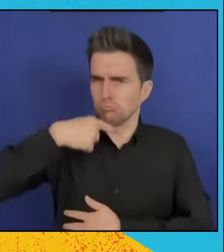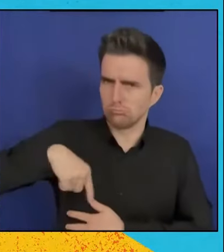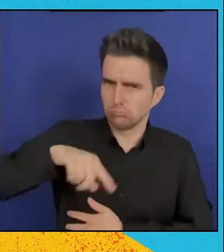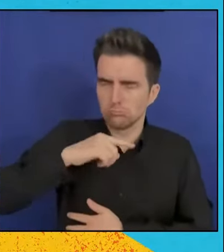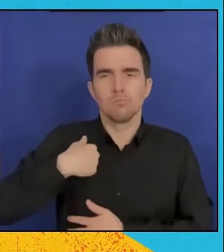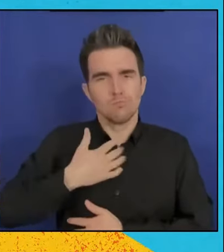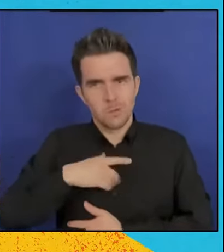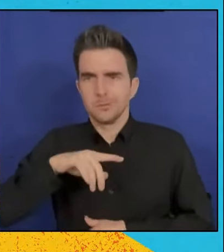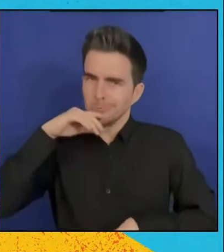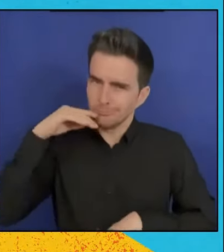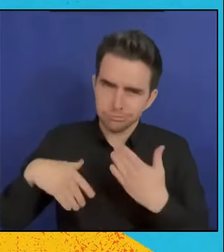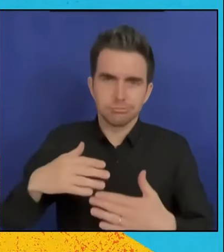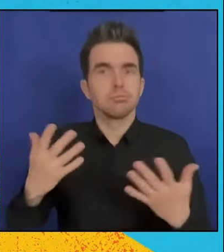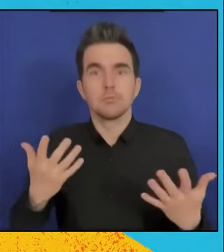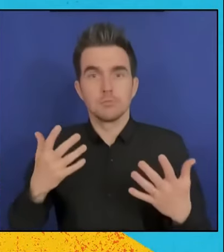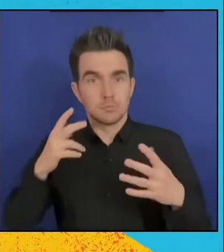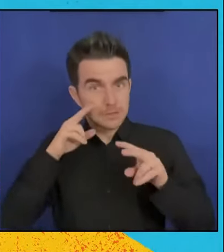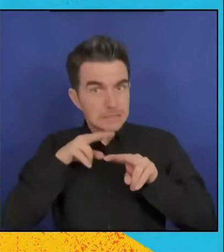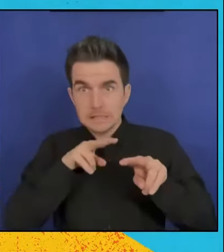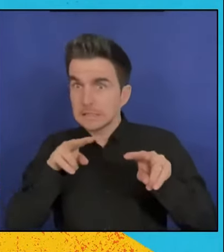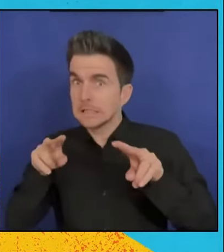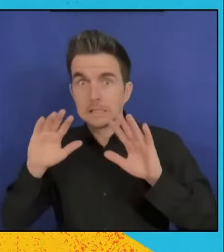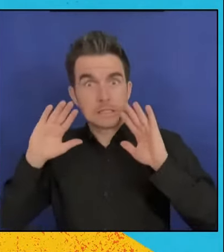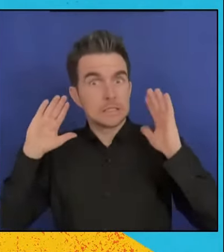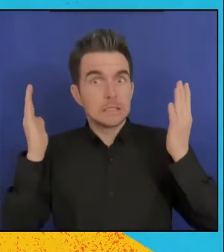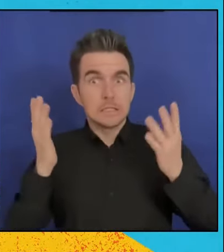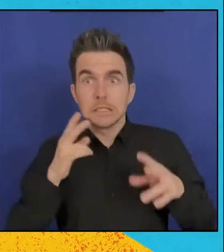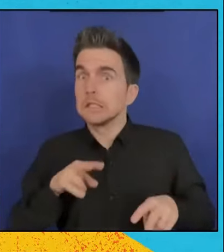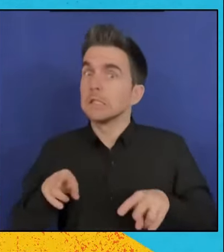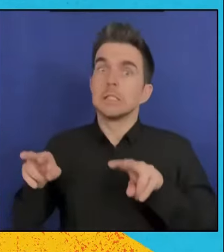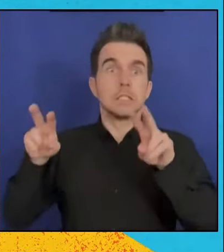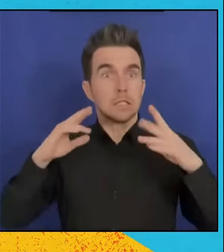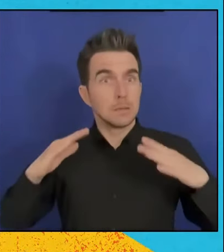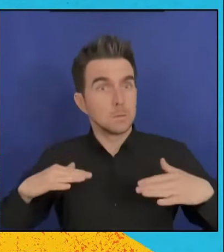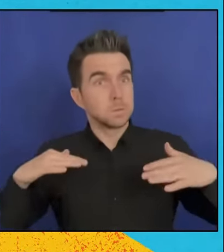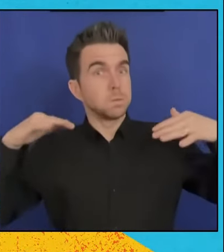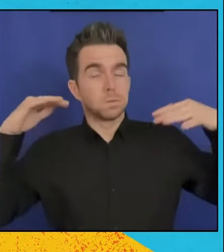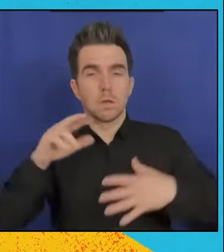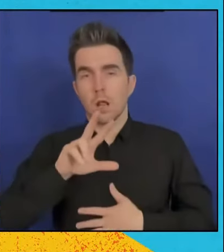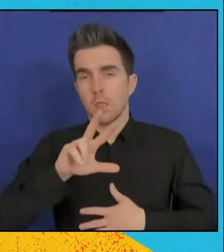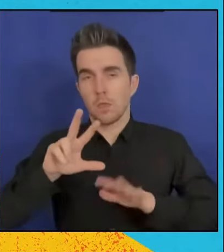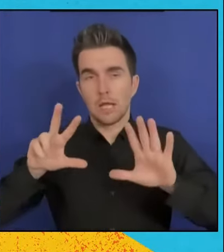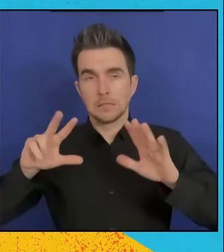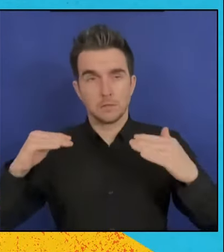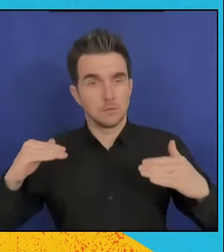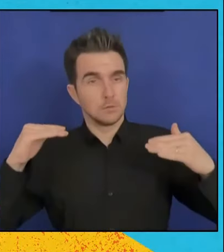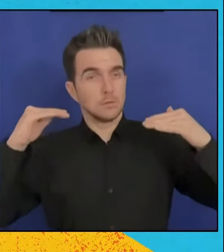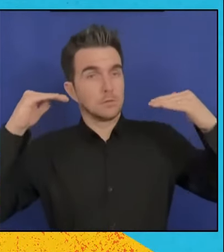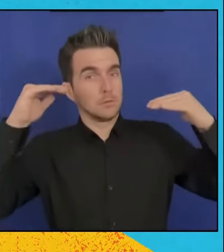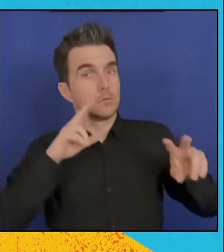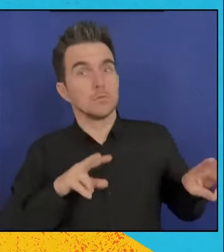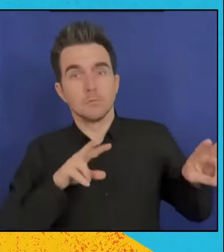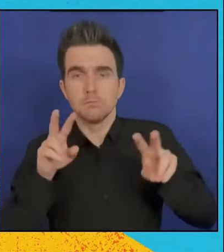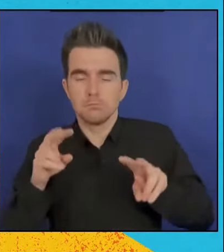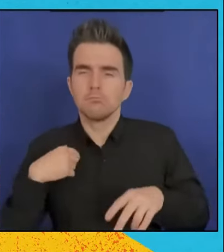officially underway here at United Nations headquarters in New York. Can you help me do that? Can you help me do